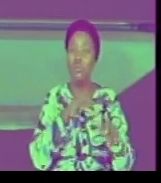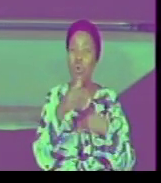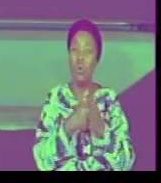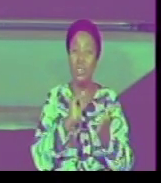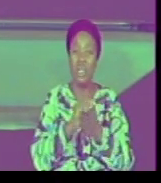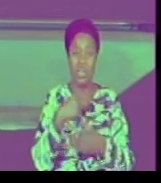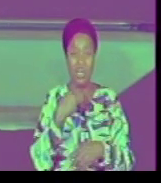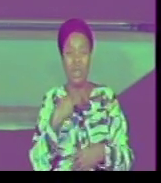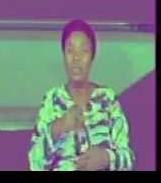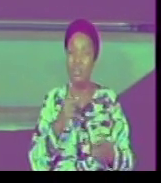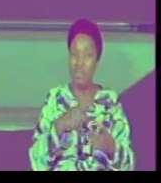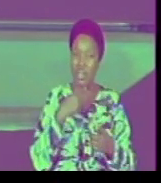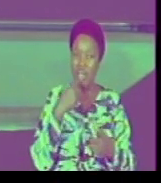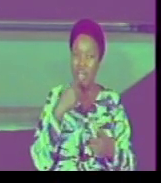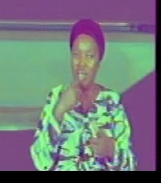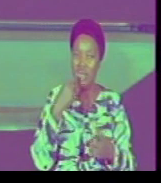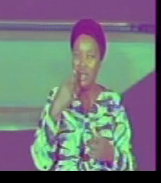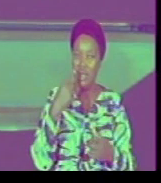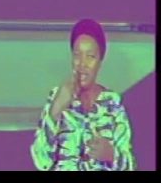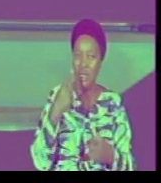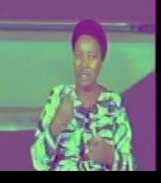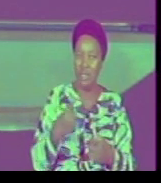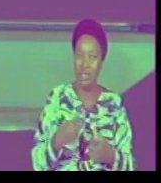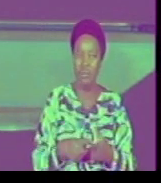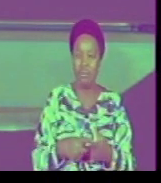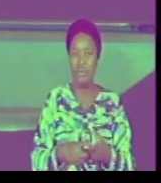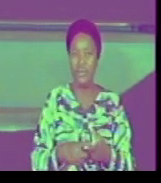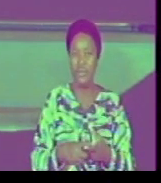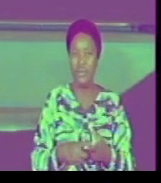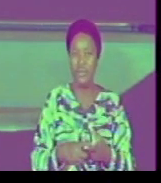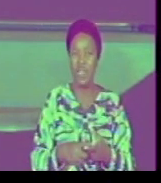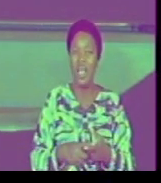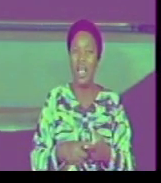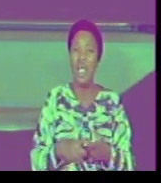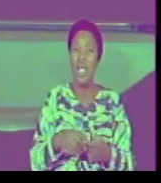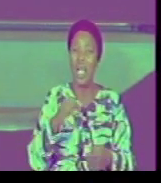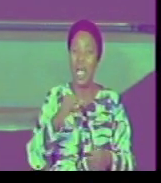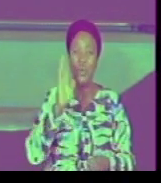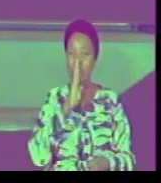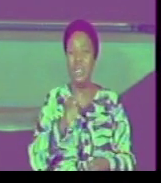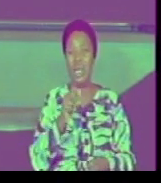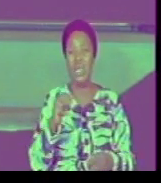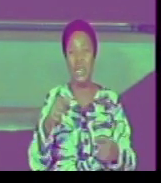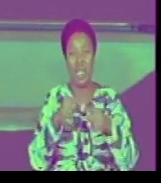then I will be an enemy unto thine enemies.